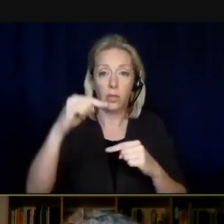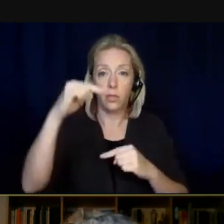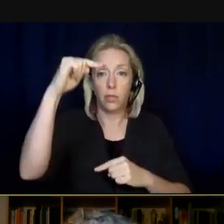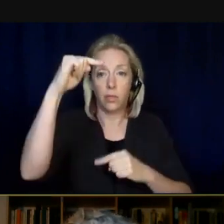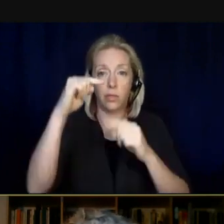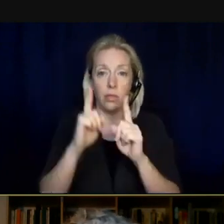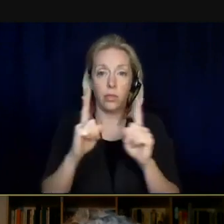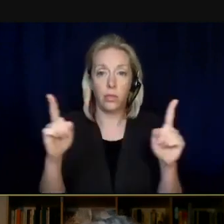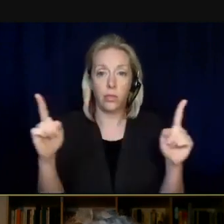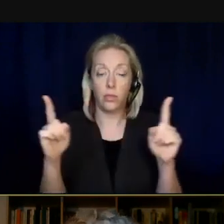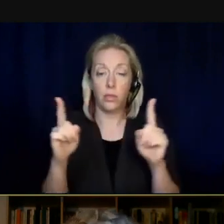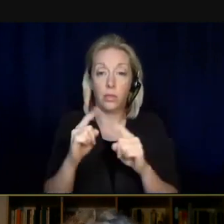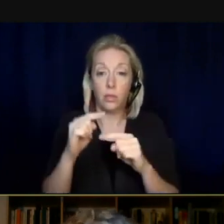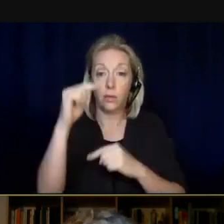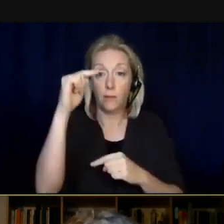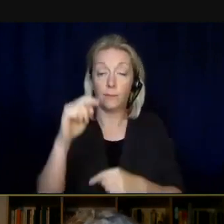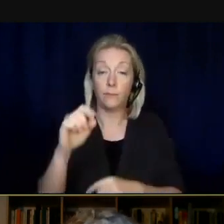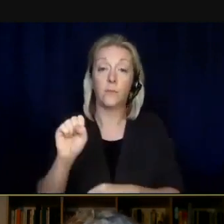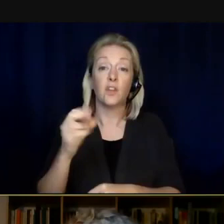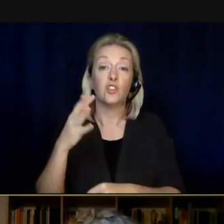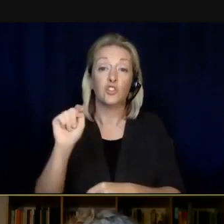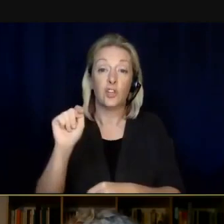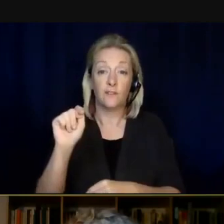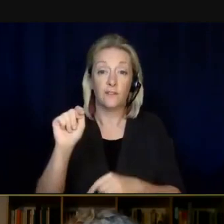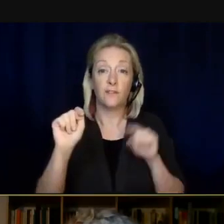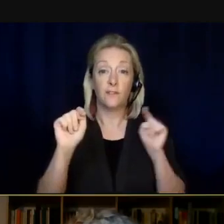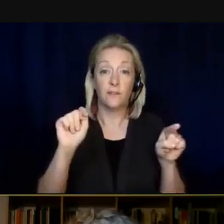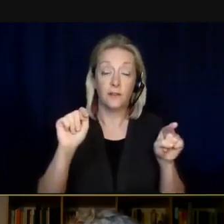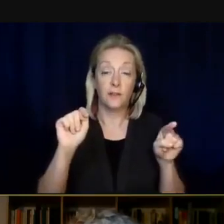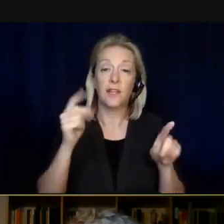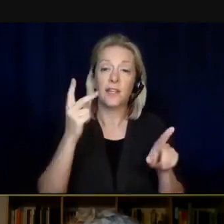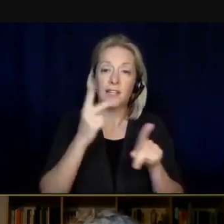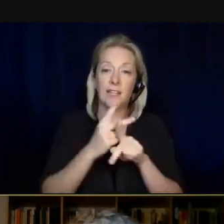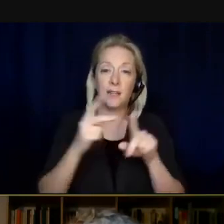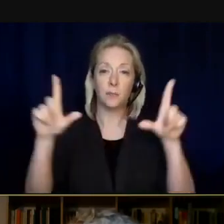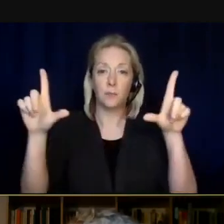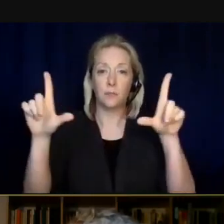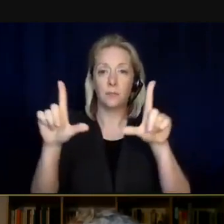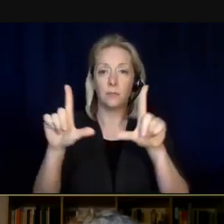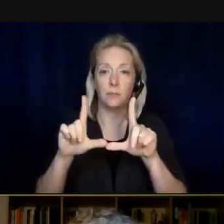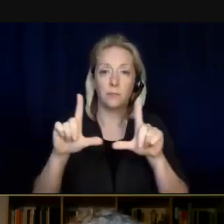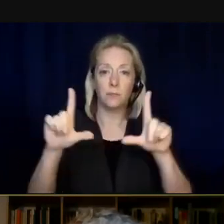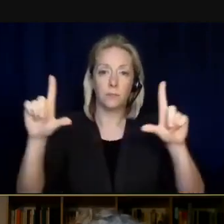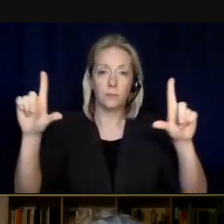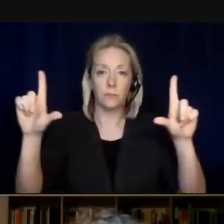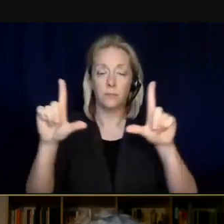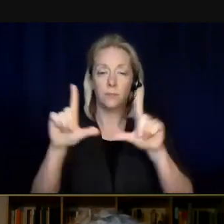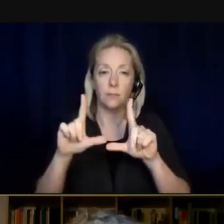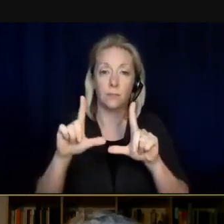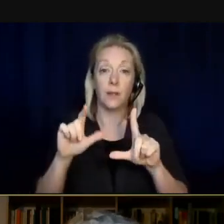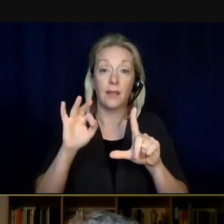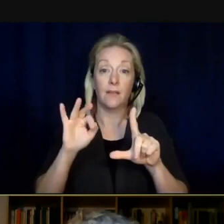same. So remember, if you want your proportions to stay the same, keep that Shift key down, and I can move it anywhere I